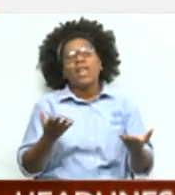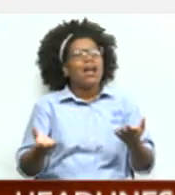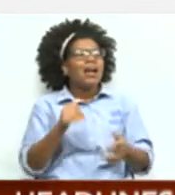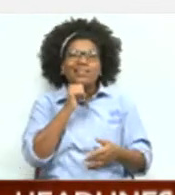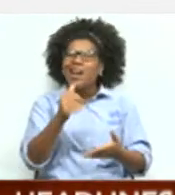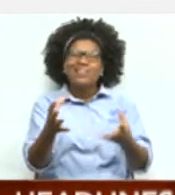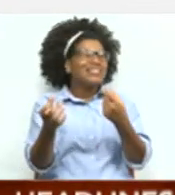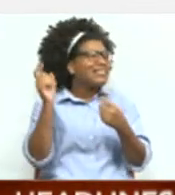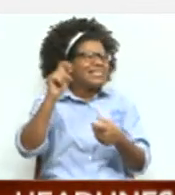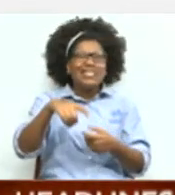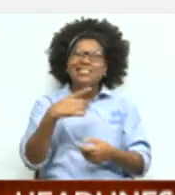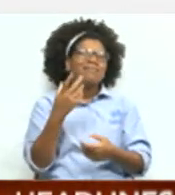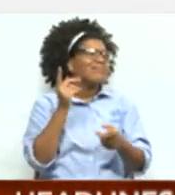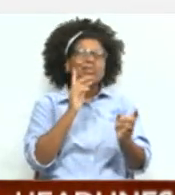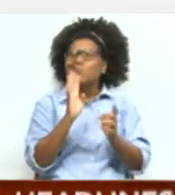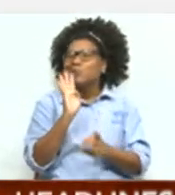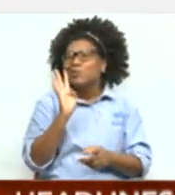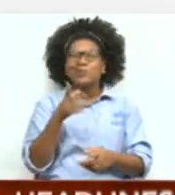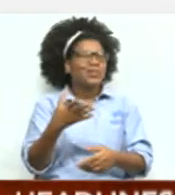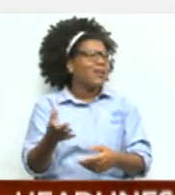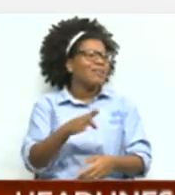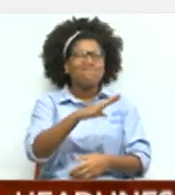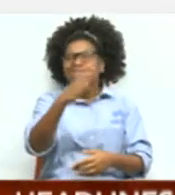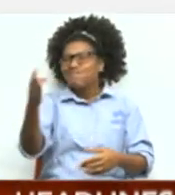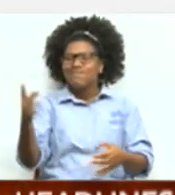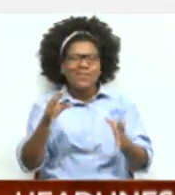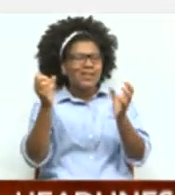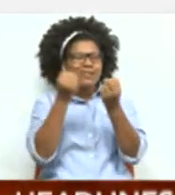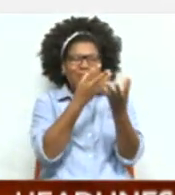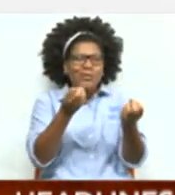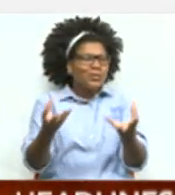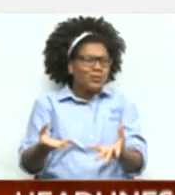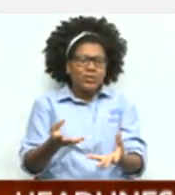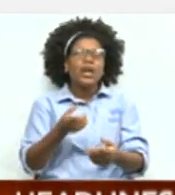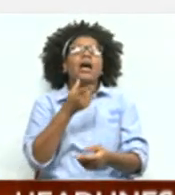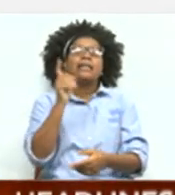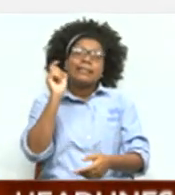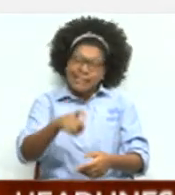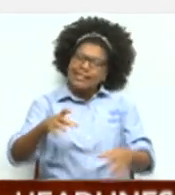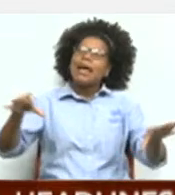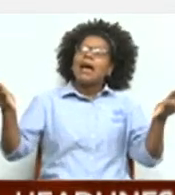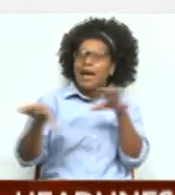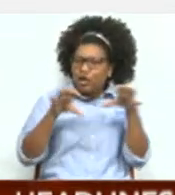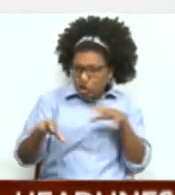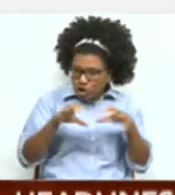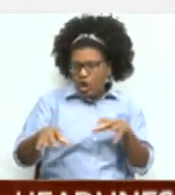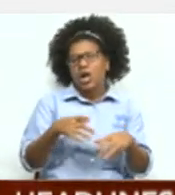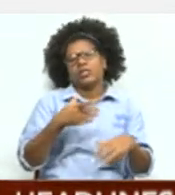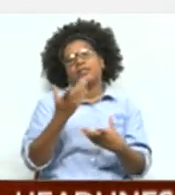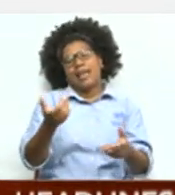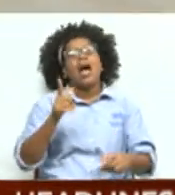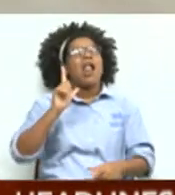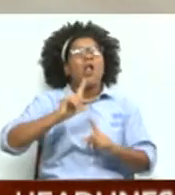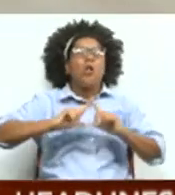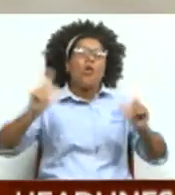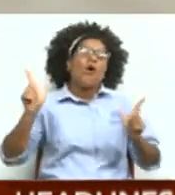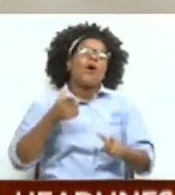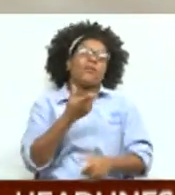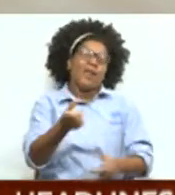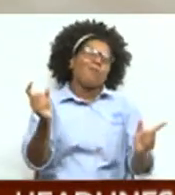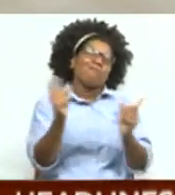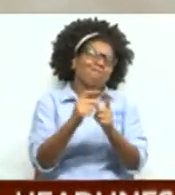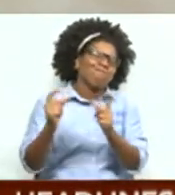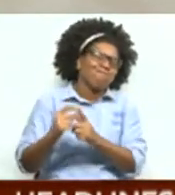answers, because in this instance, actions simply speak louder than words. Opposition MP Roshan